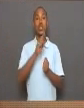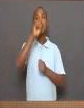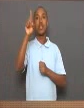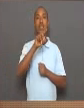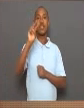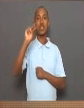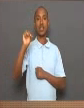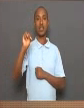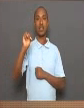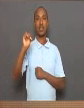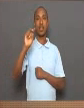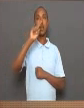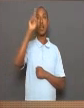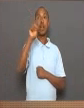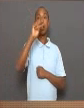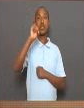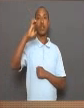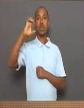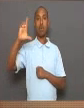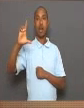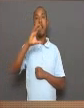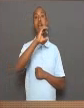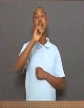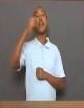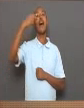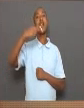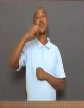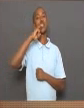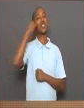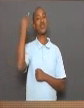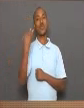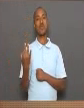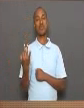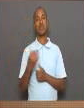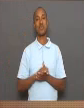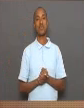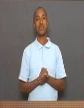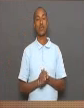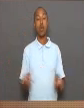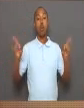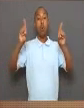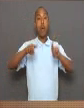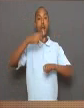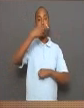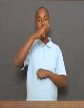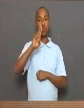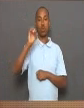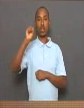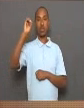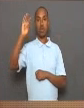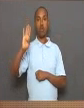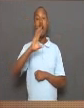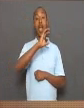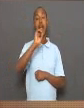zinc, zinc chloride and hydrogen are formed. When sulfuric acid